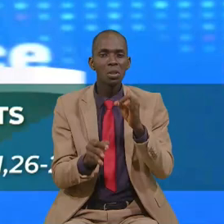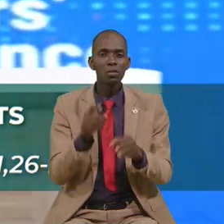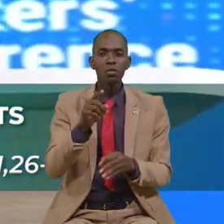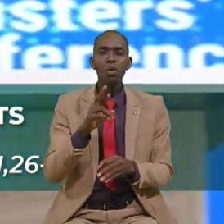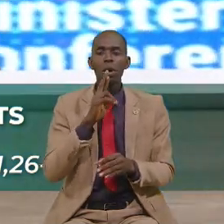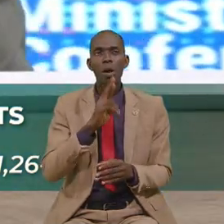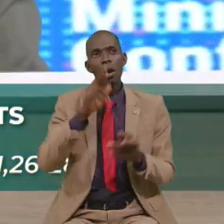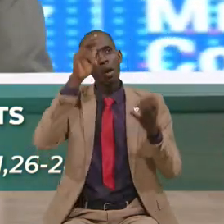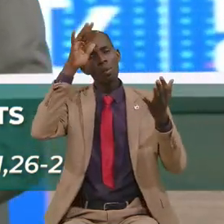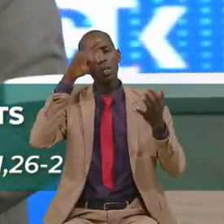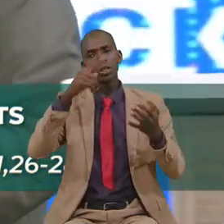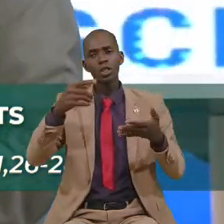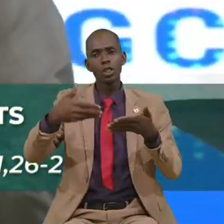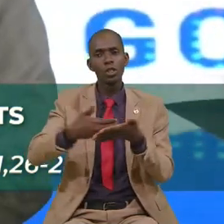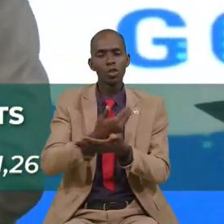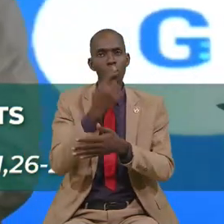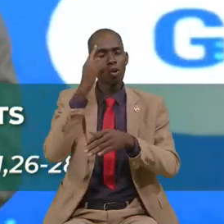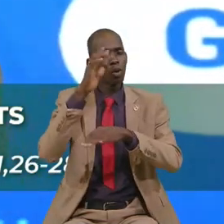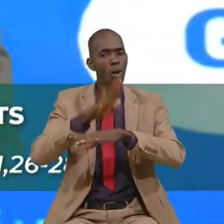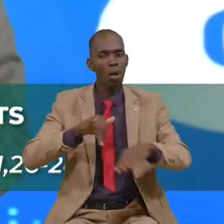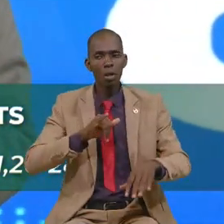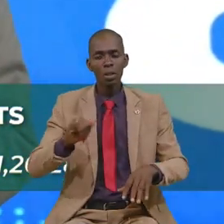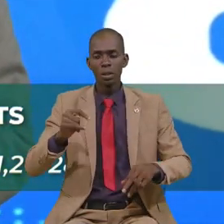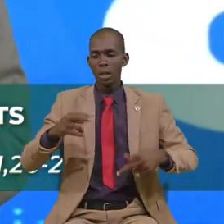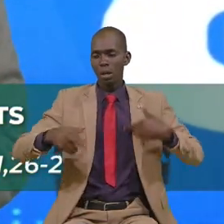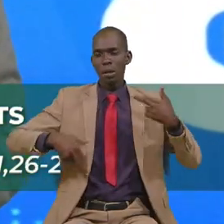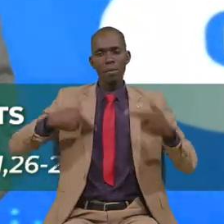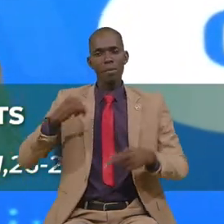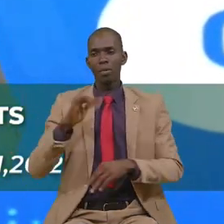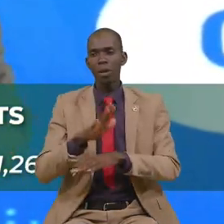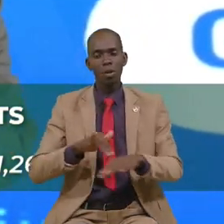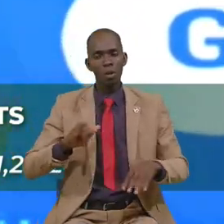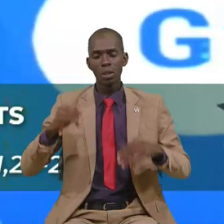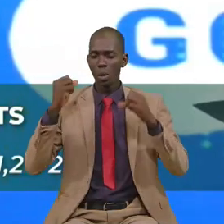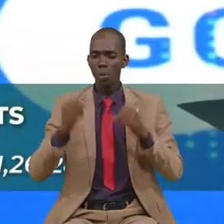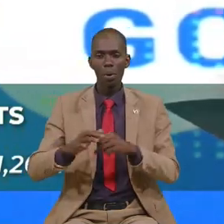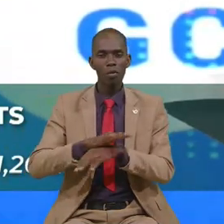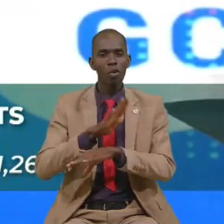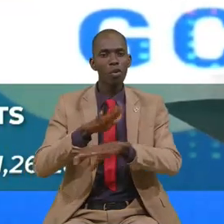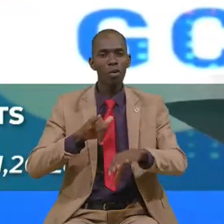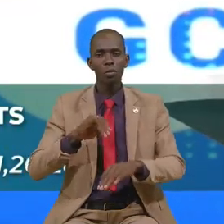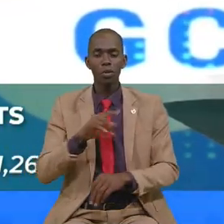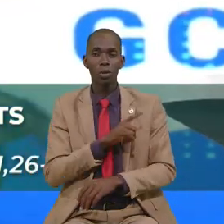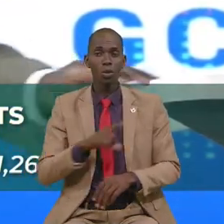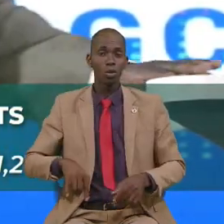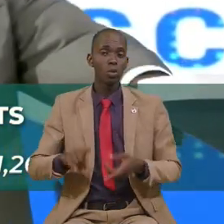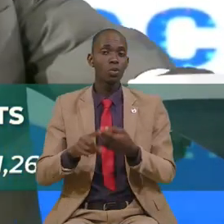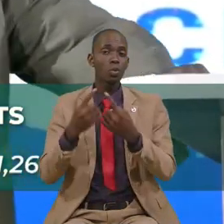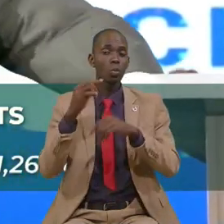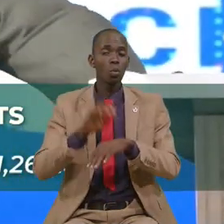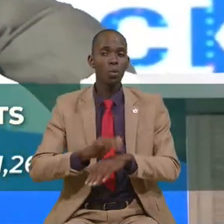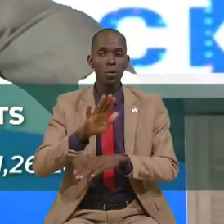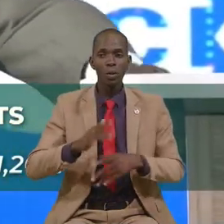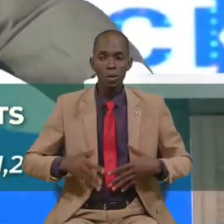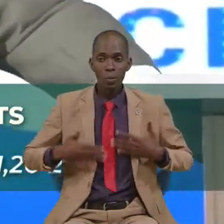new calling and the reviving calling and the powerful calling of the Lord to come upon your life, come